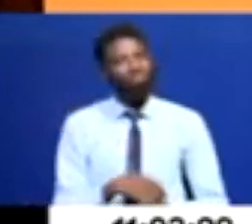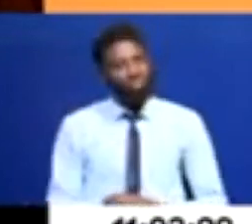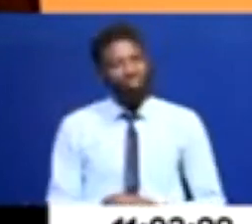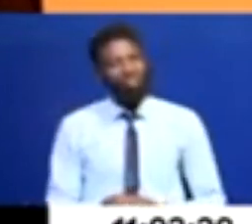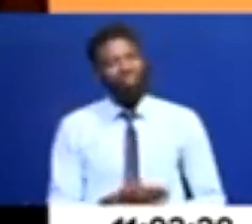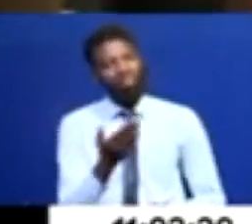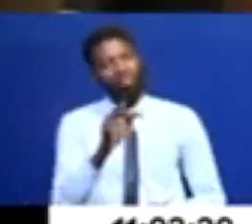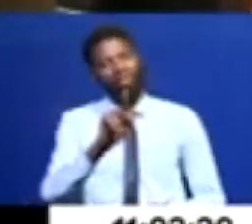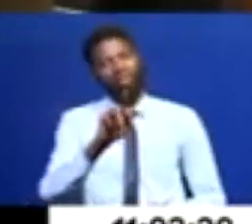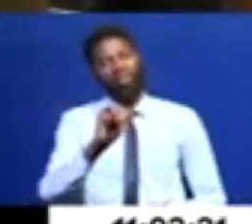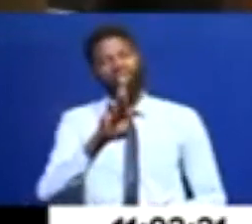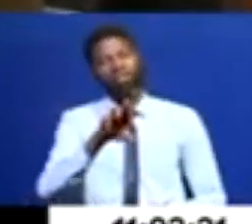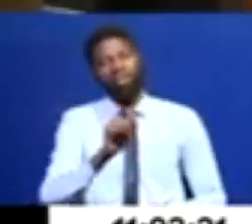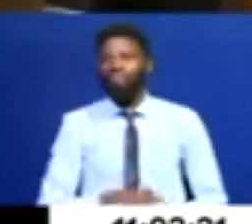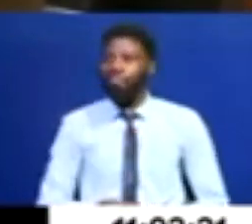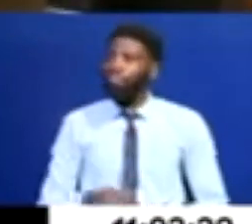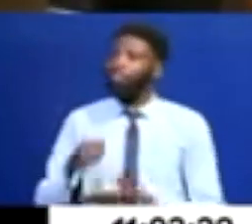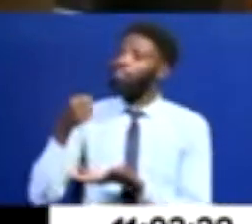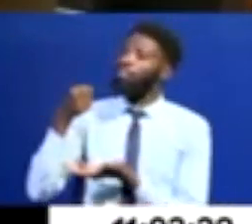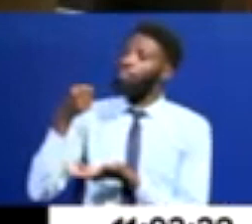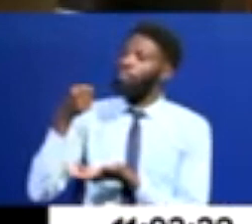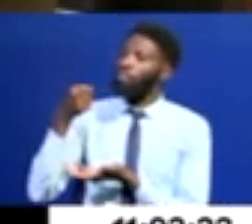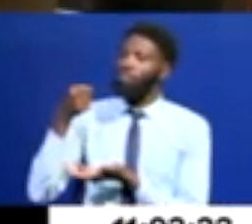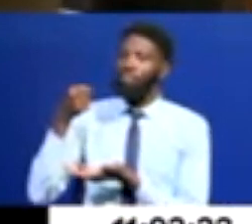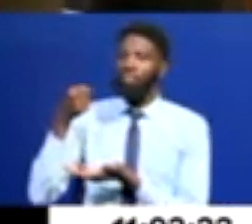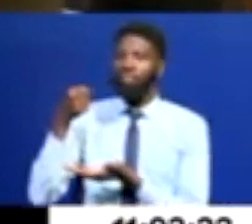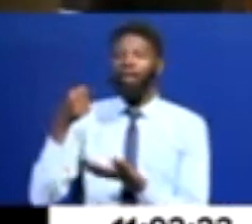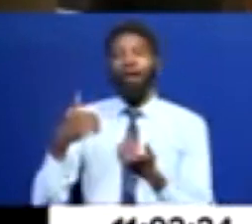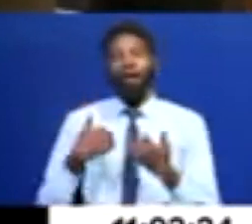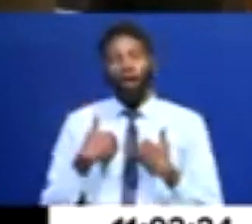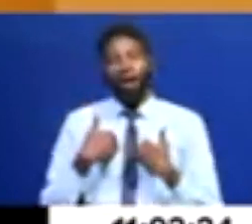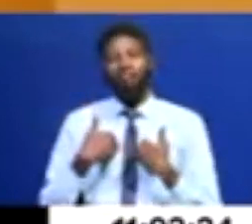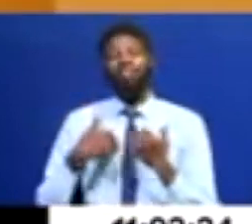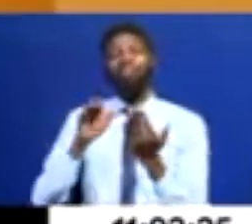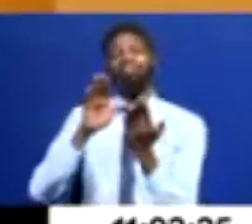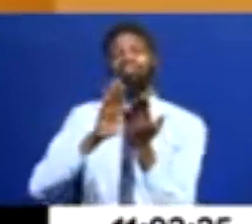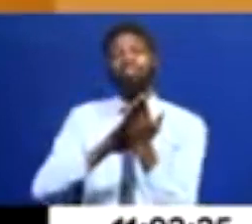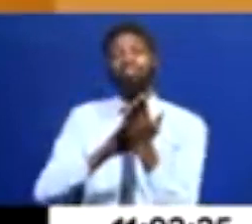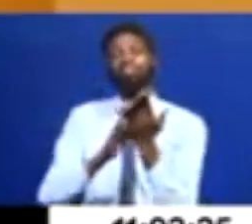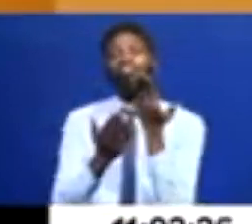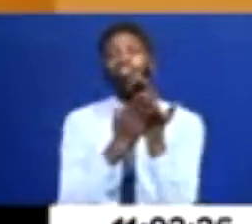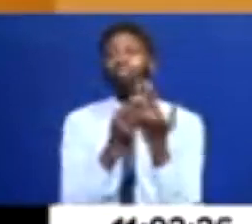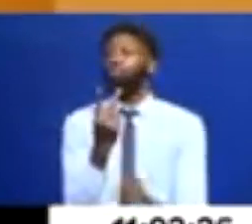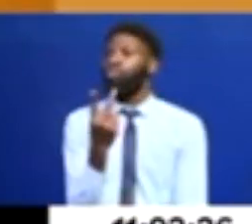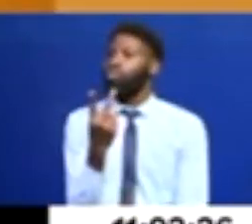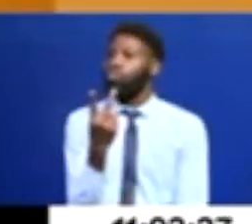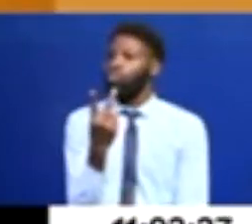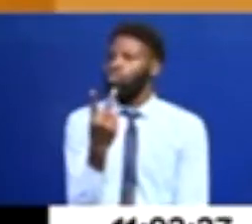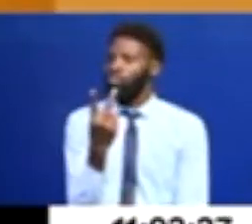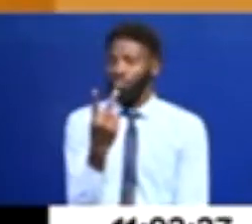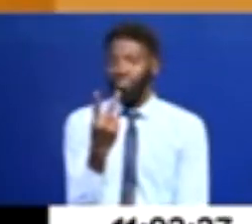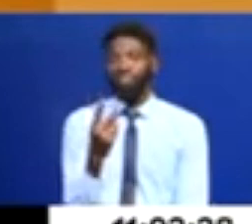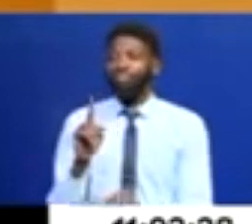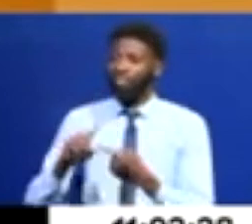Kamwara. A budget has got two sides. The incomes, as we are all discussing about, where